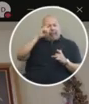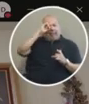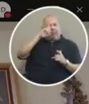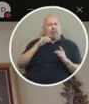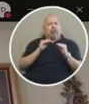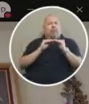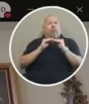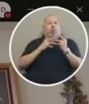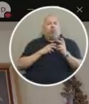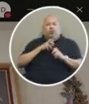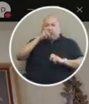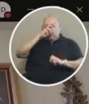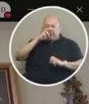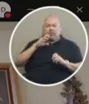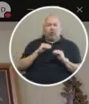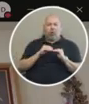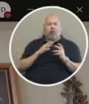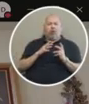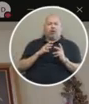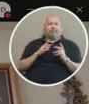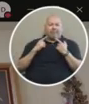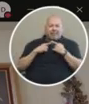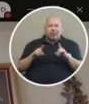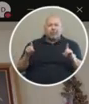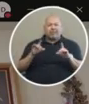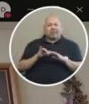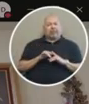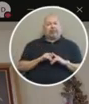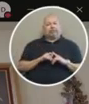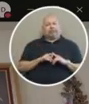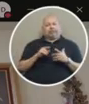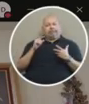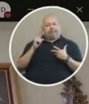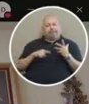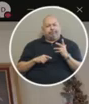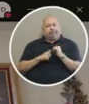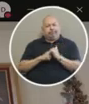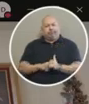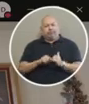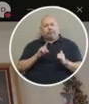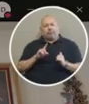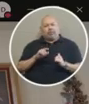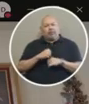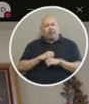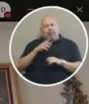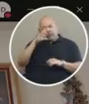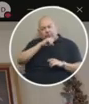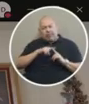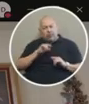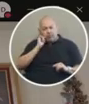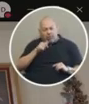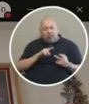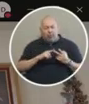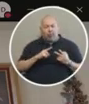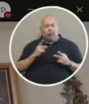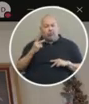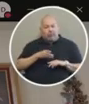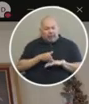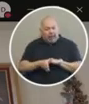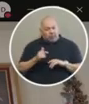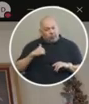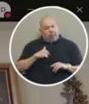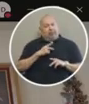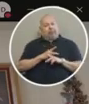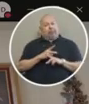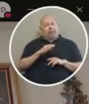get more strict on the declarations, the directives rather, that might come as soon as tomorrow or the next day. And again, we'll